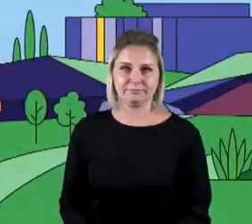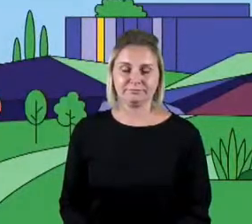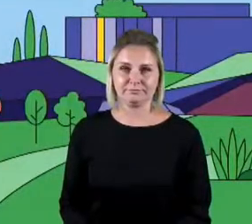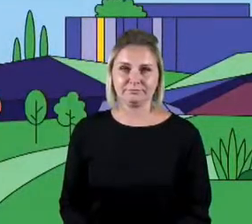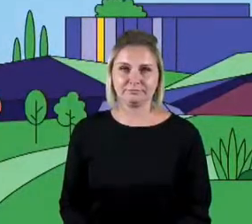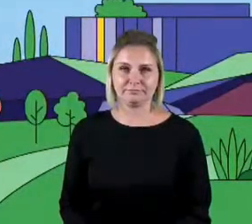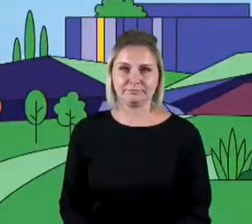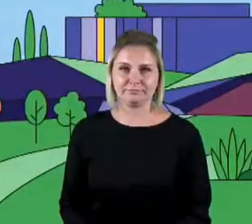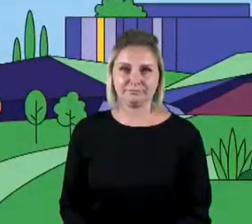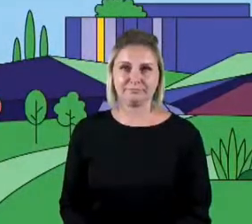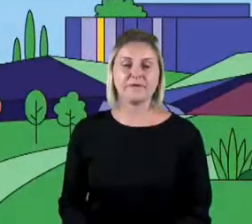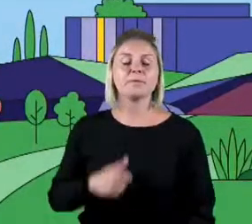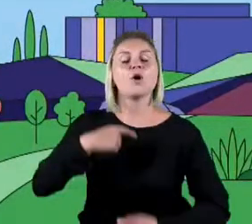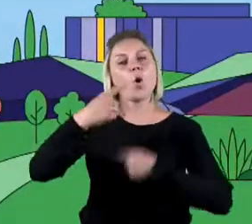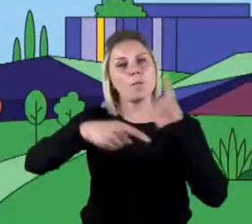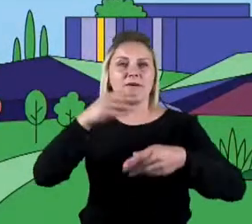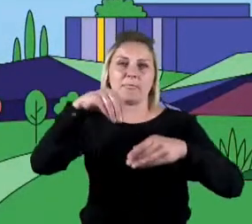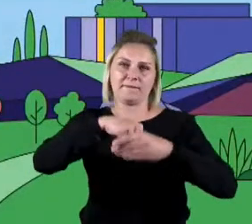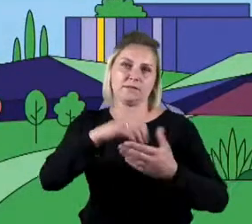Yes.